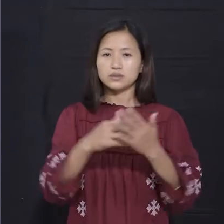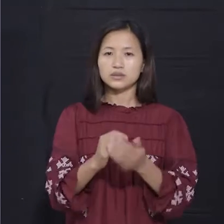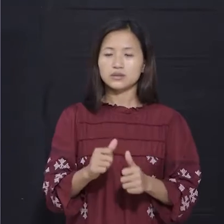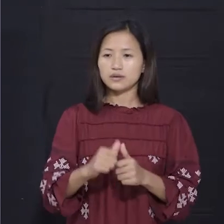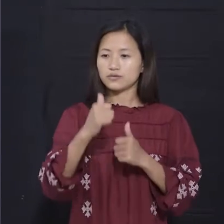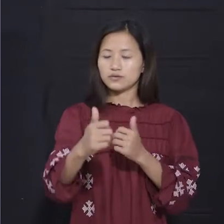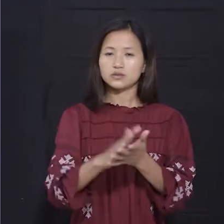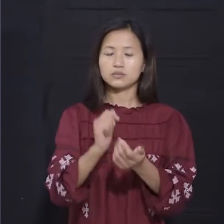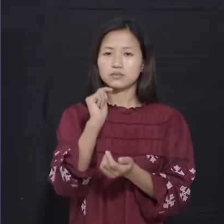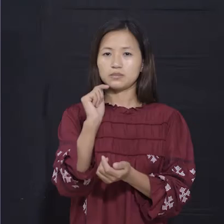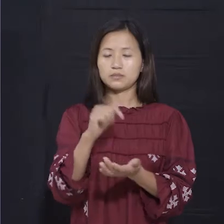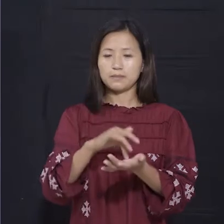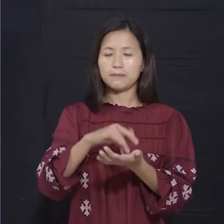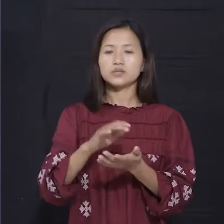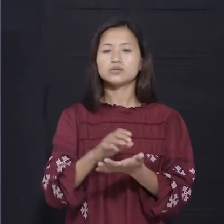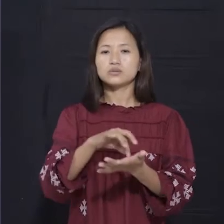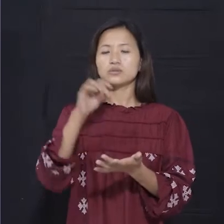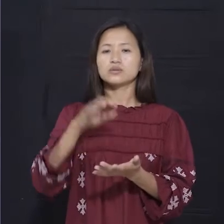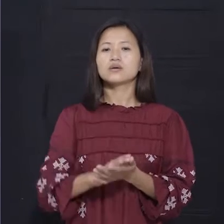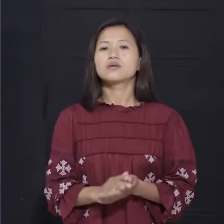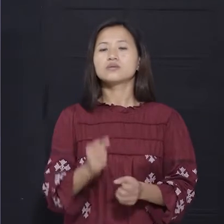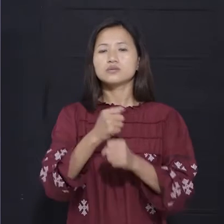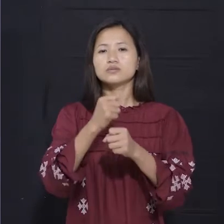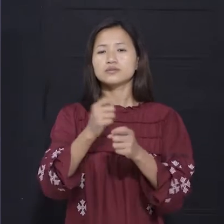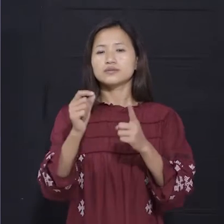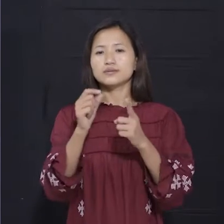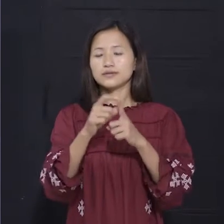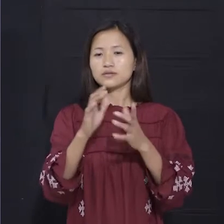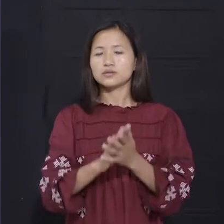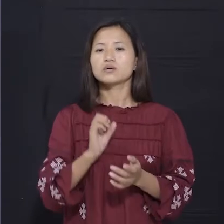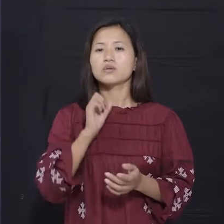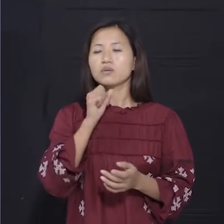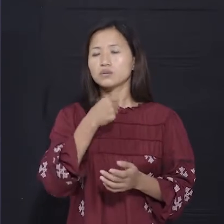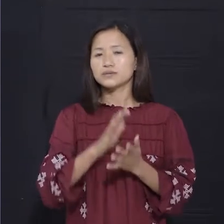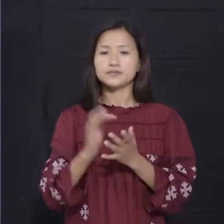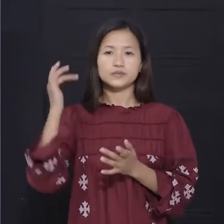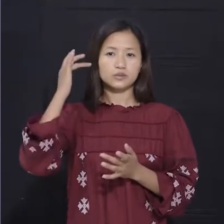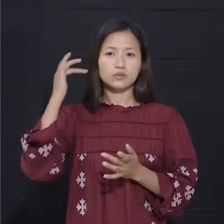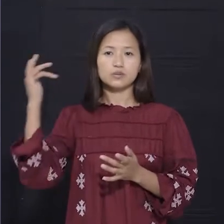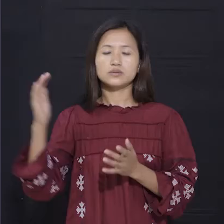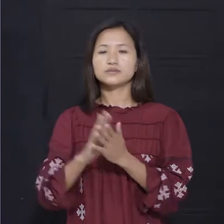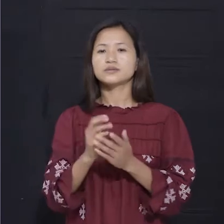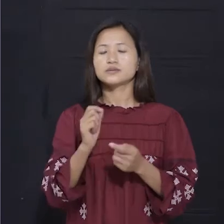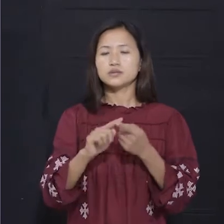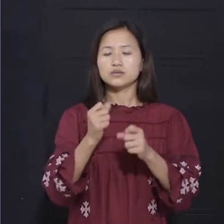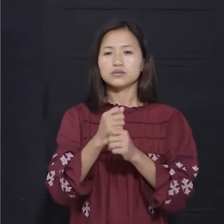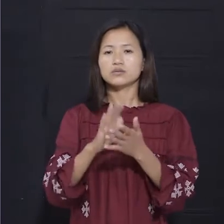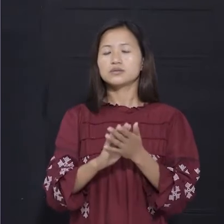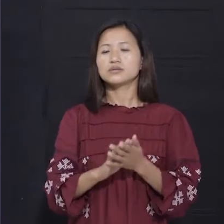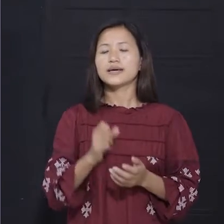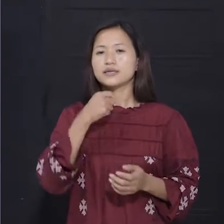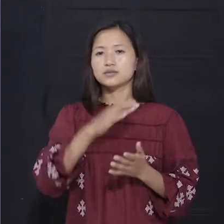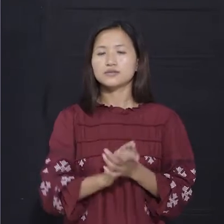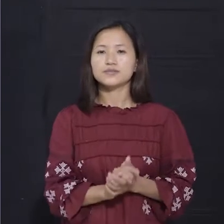this Gupta dynasty was popularly known as the golden age of the Indian history. All right, so let's go to Farhan